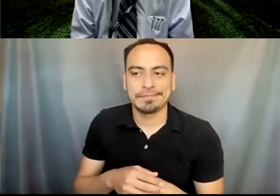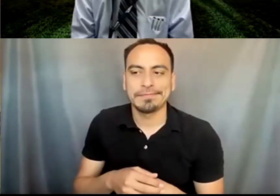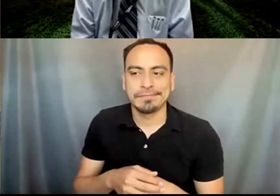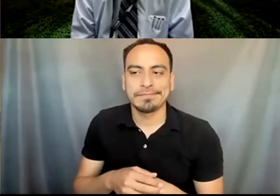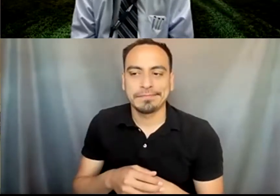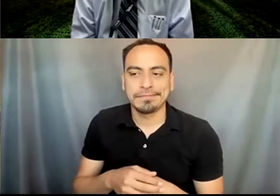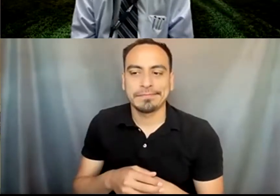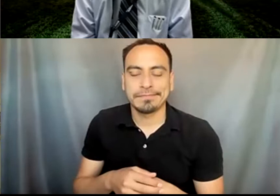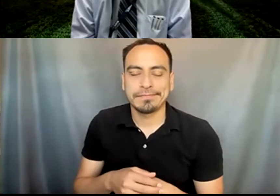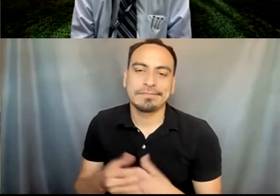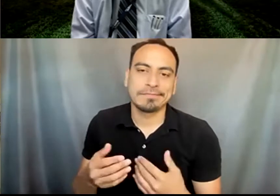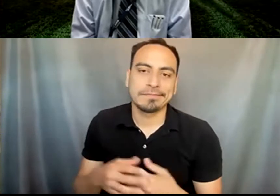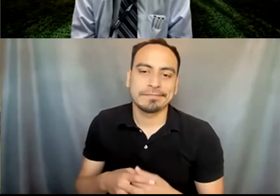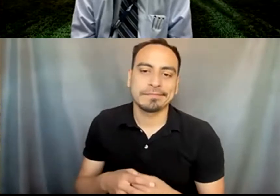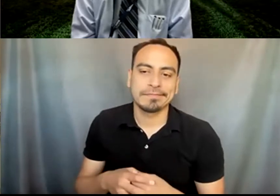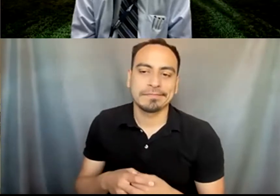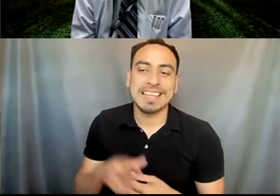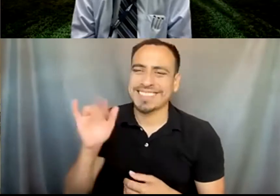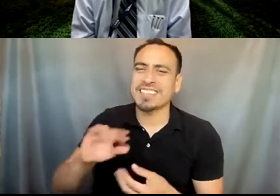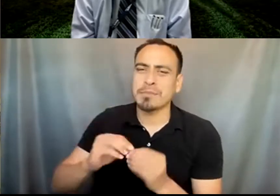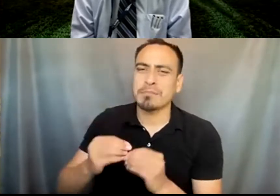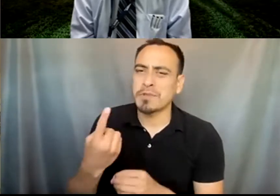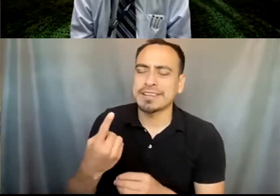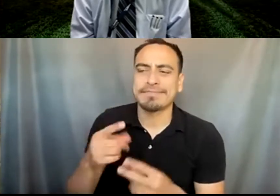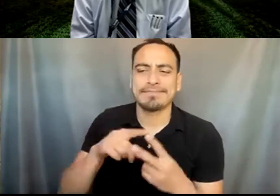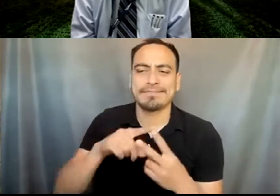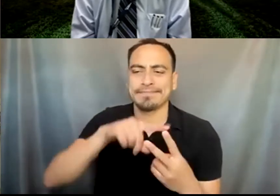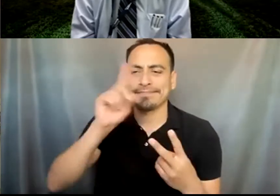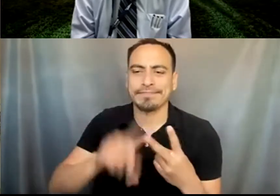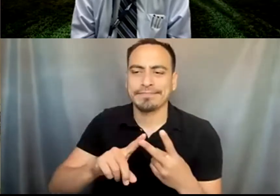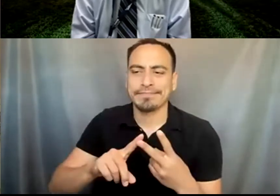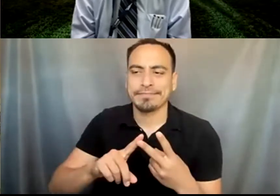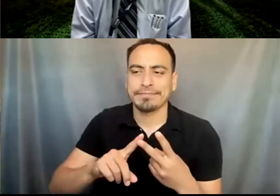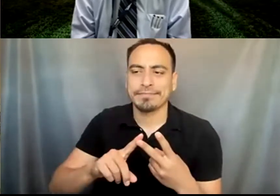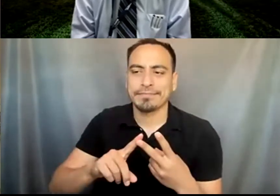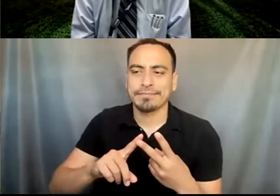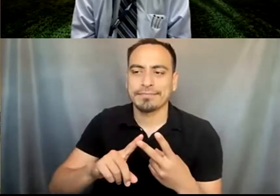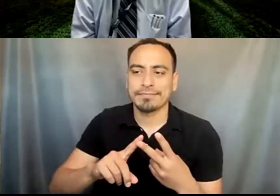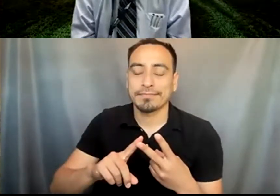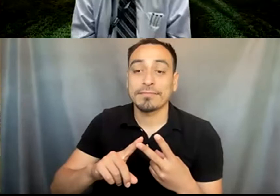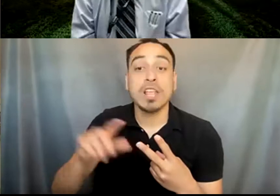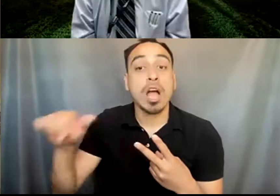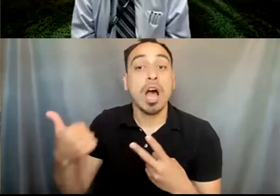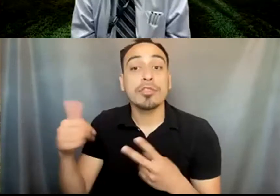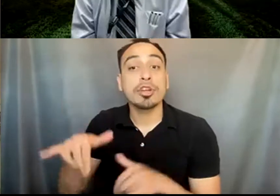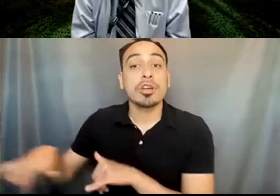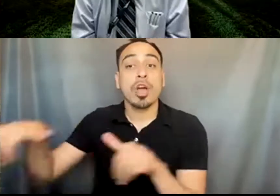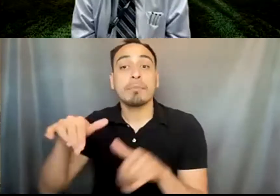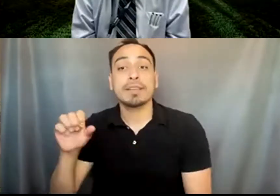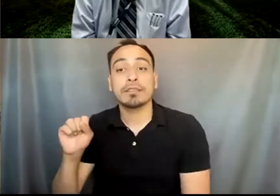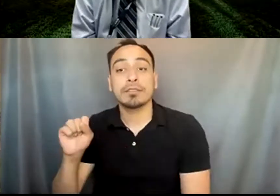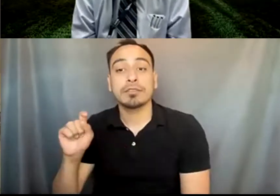in Sacramento. That's number one. Number two, the second most common strains are these so-called